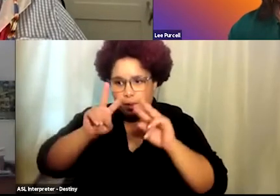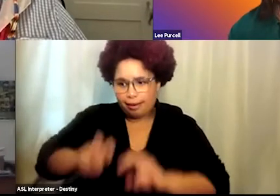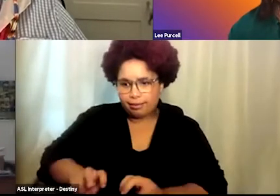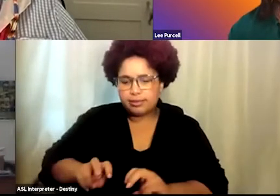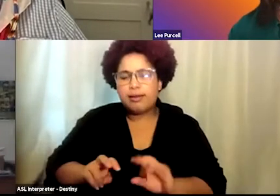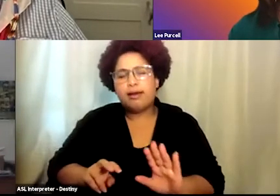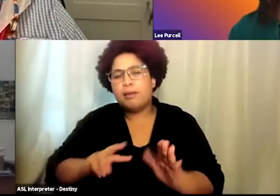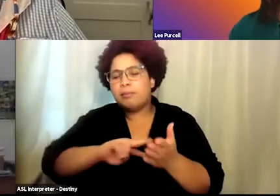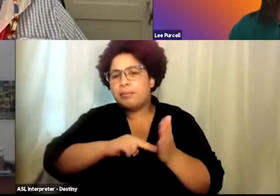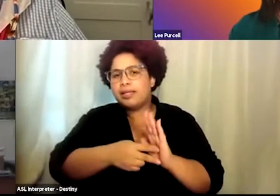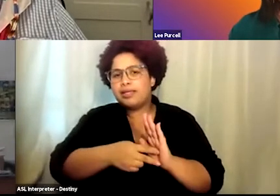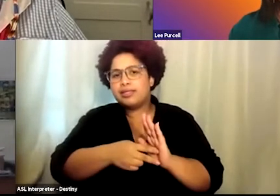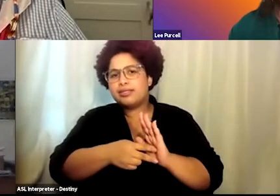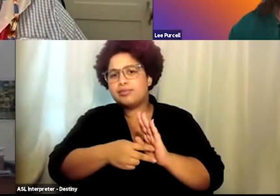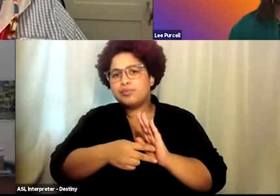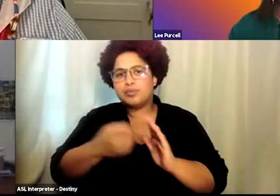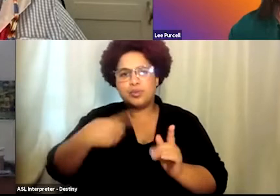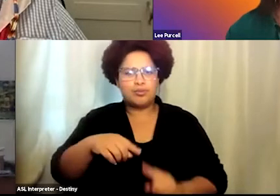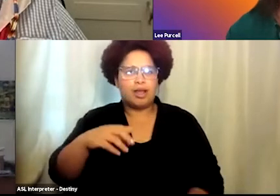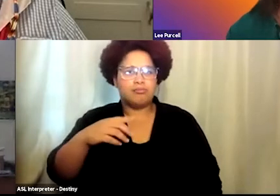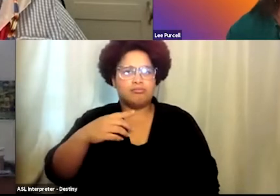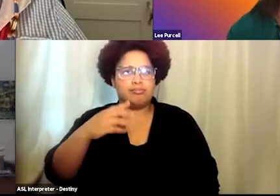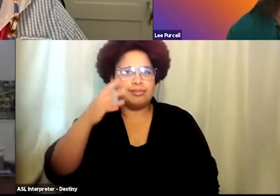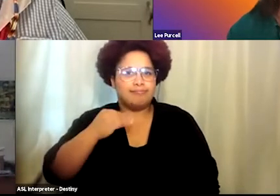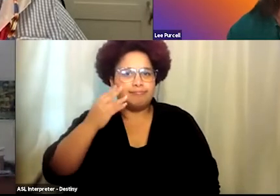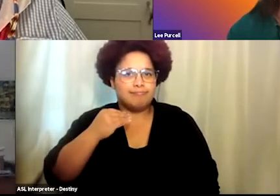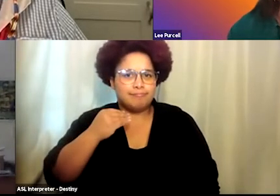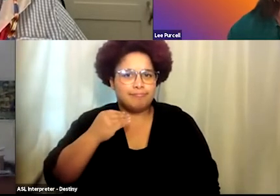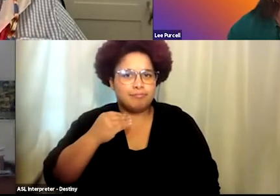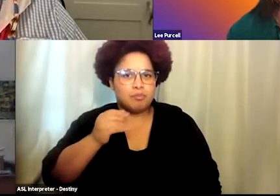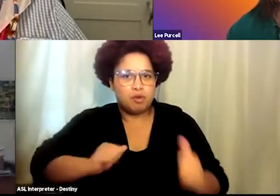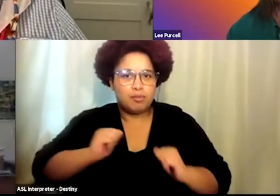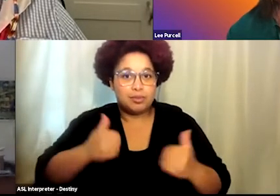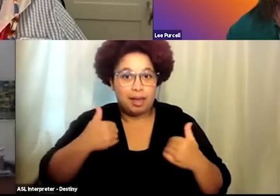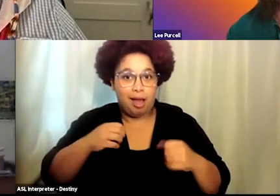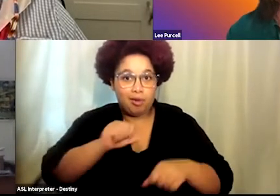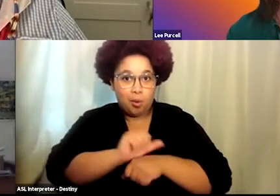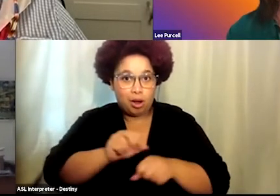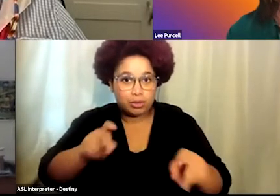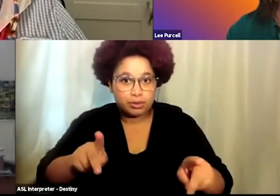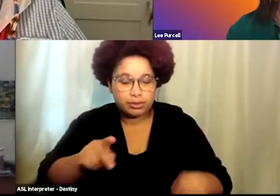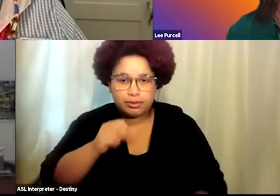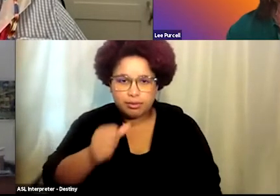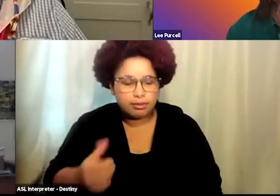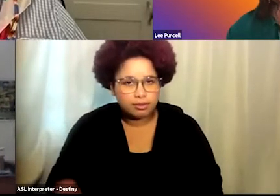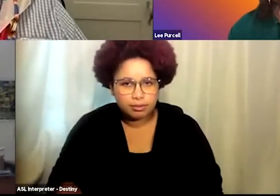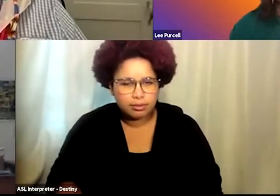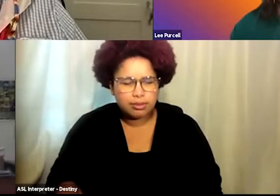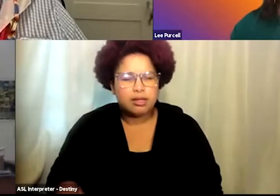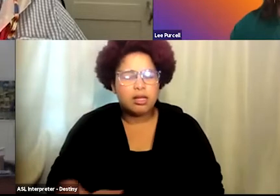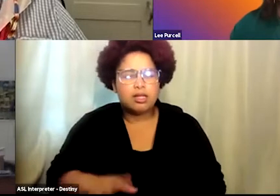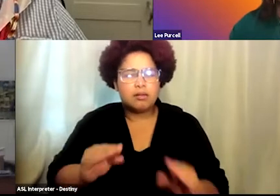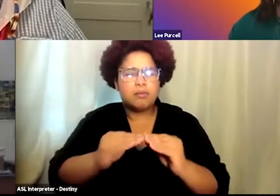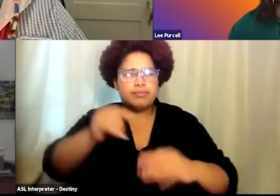means, as seasoned performers, we don't have work opportunities. Let's drill a bit deeper.